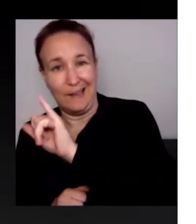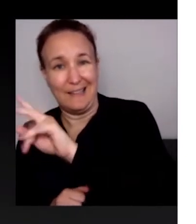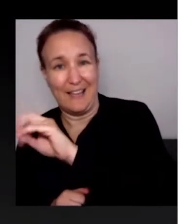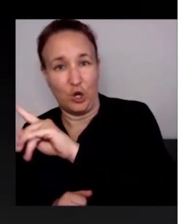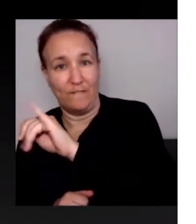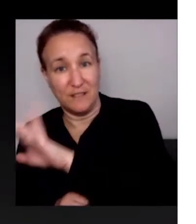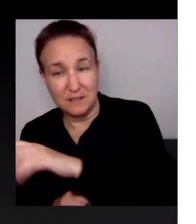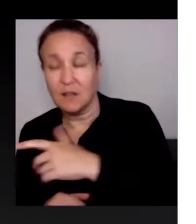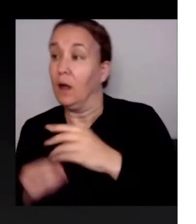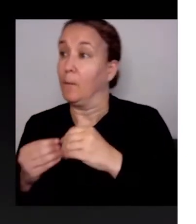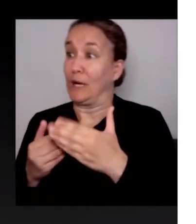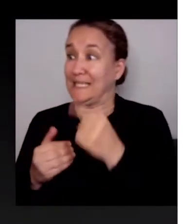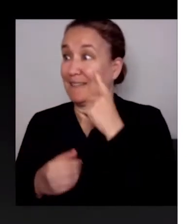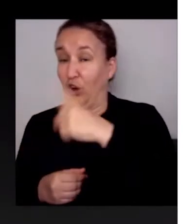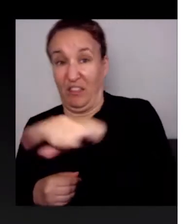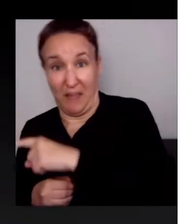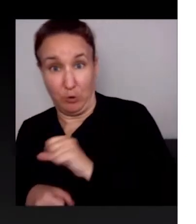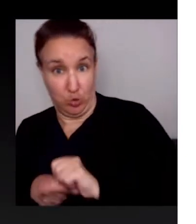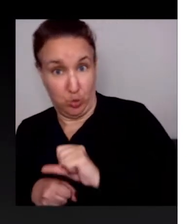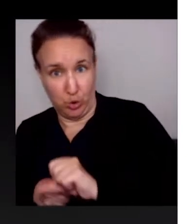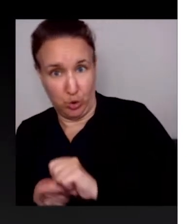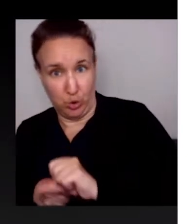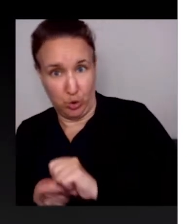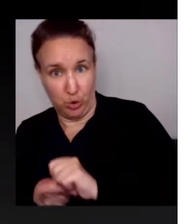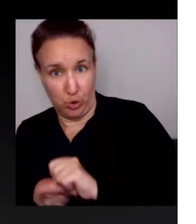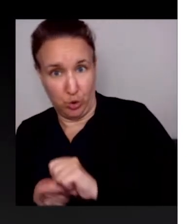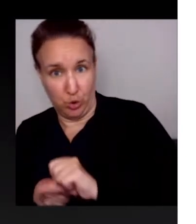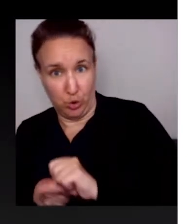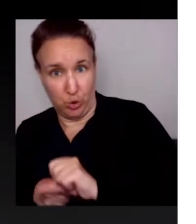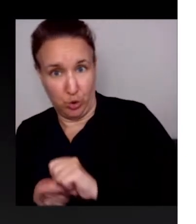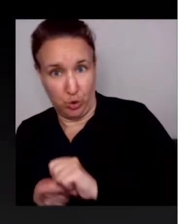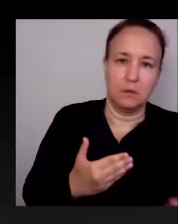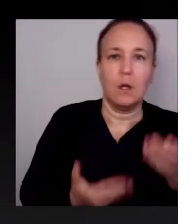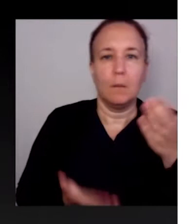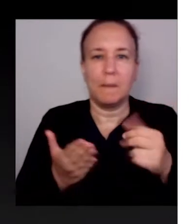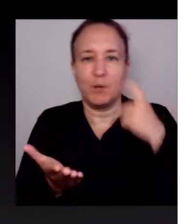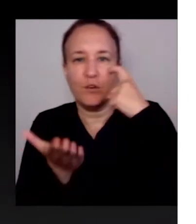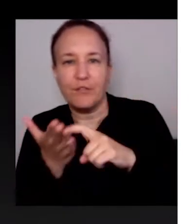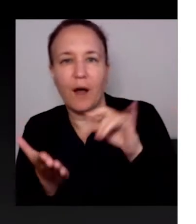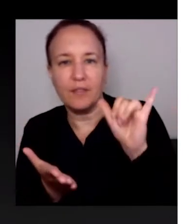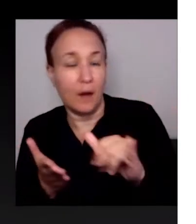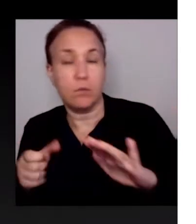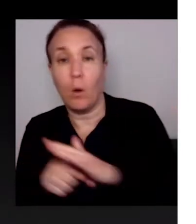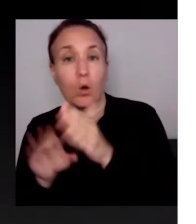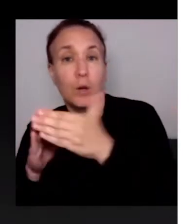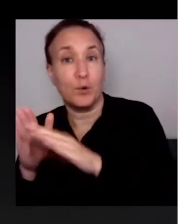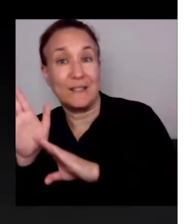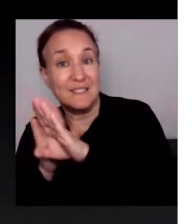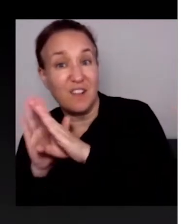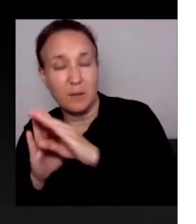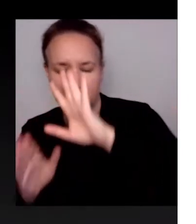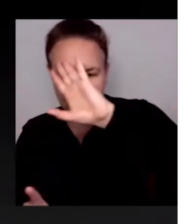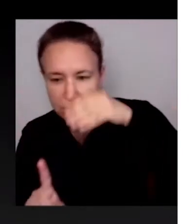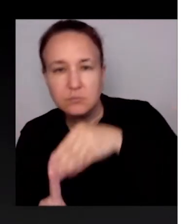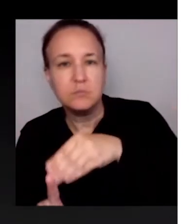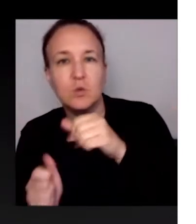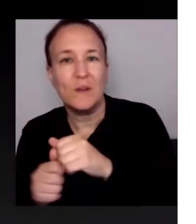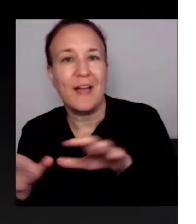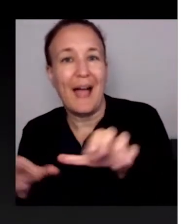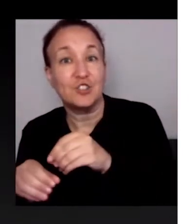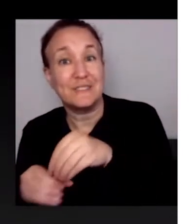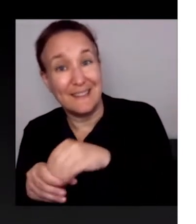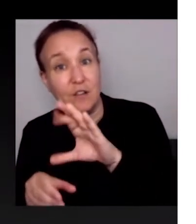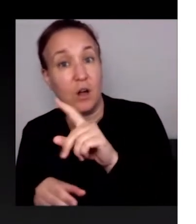them, the more benefit you'll see here. You might even find that a whole community develops around accessing your content using a